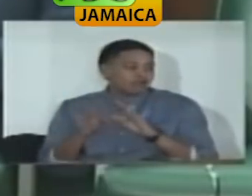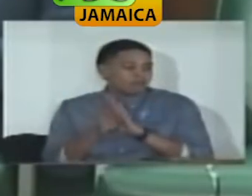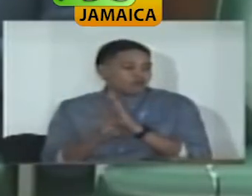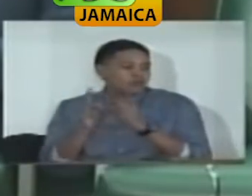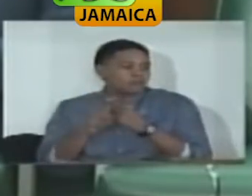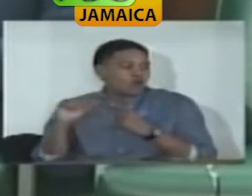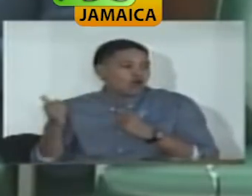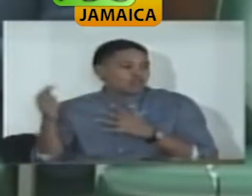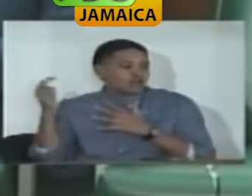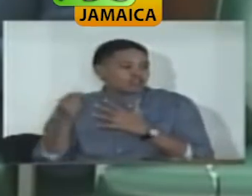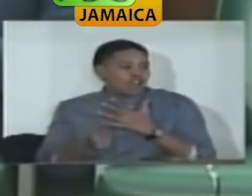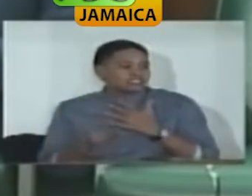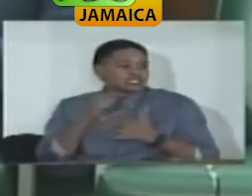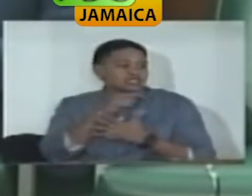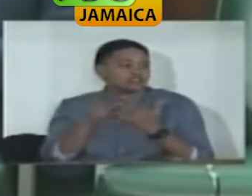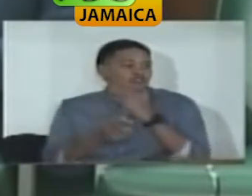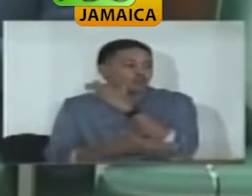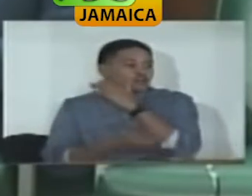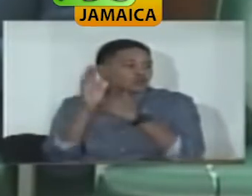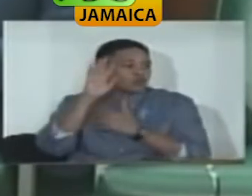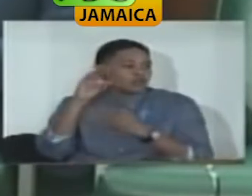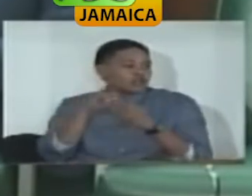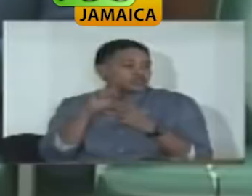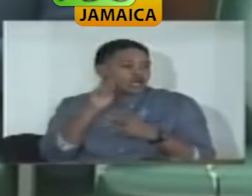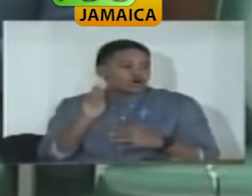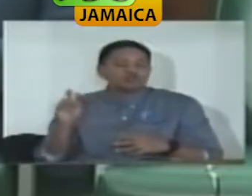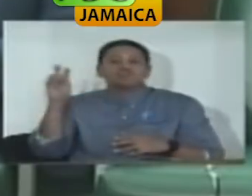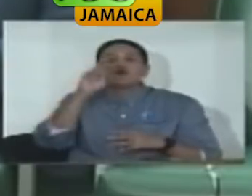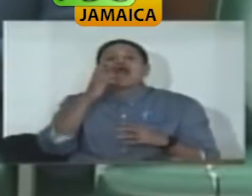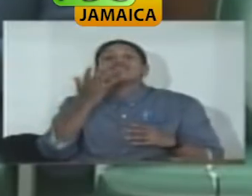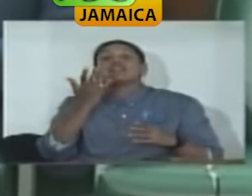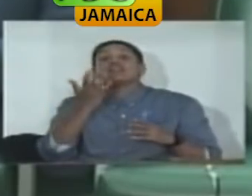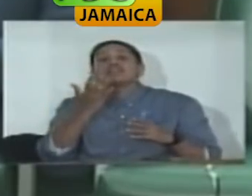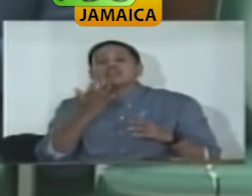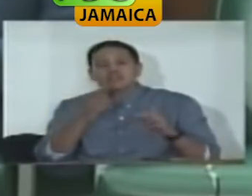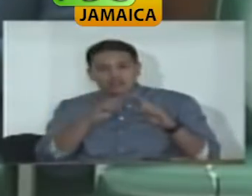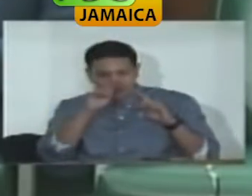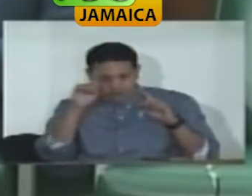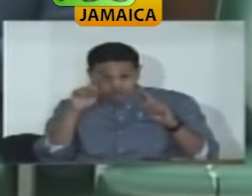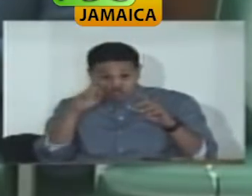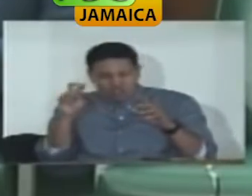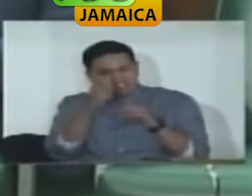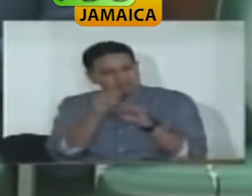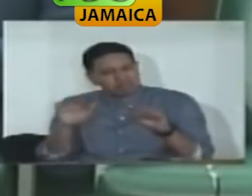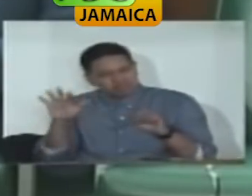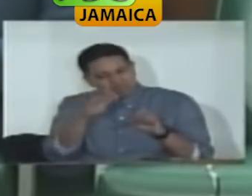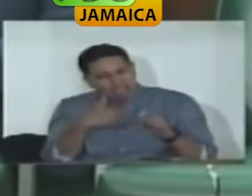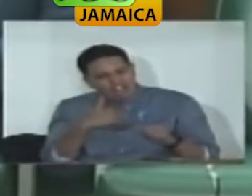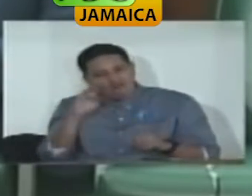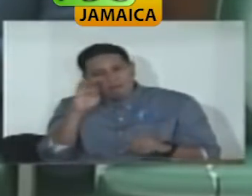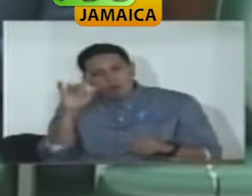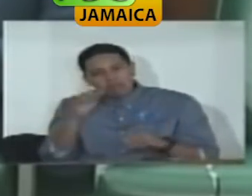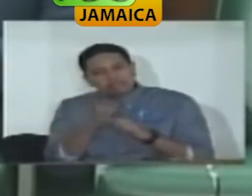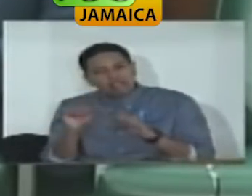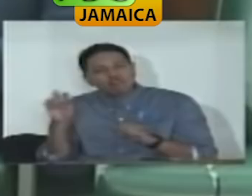criteria. Such countries would constitute a travel bubble that would be governed by modified protocols that